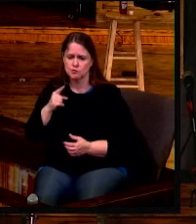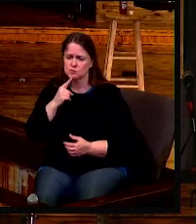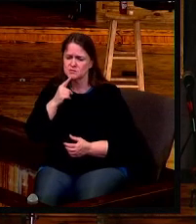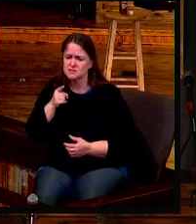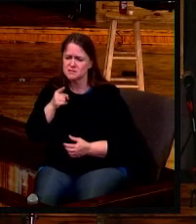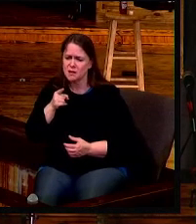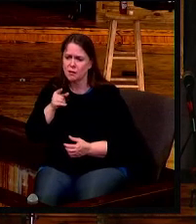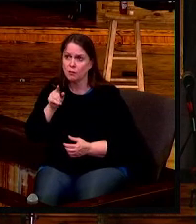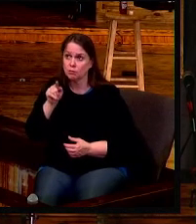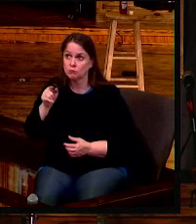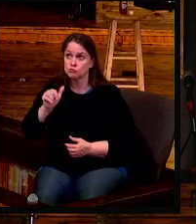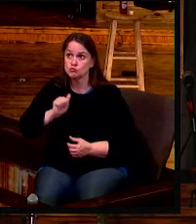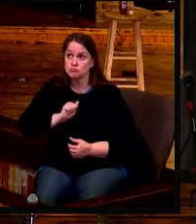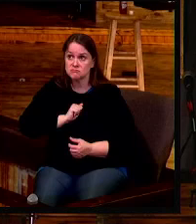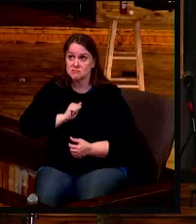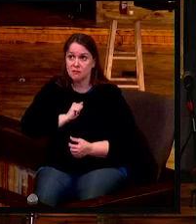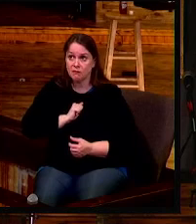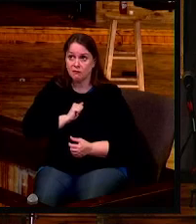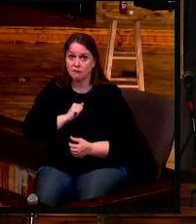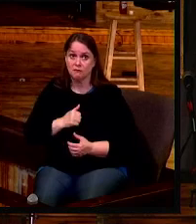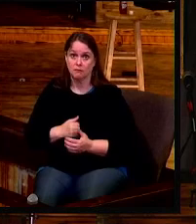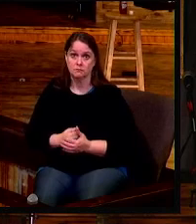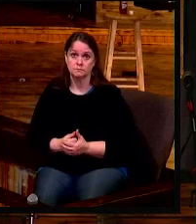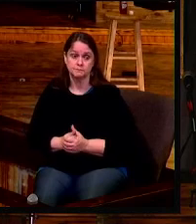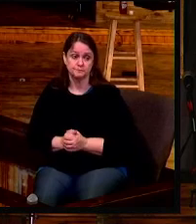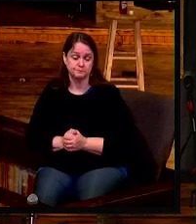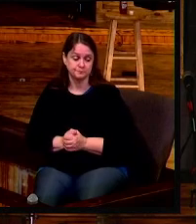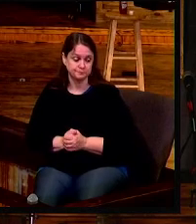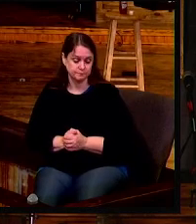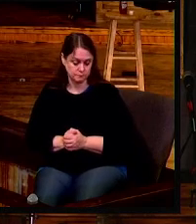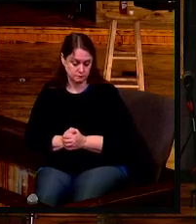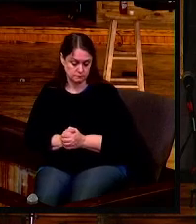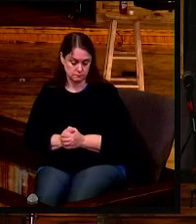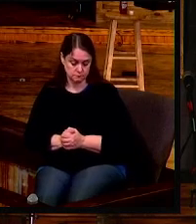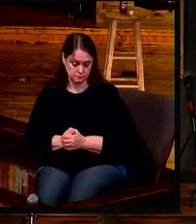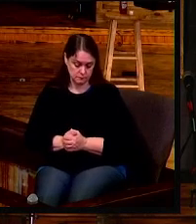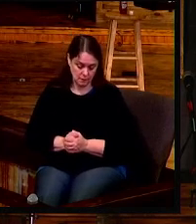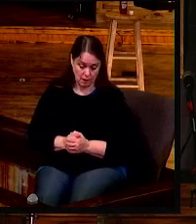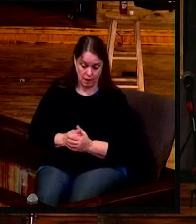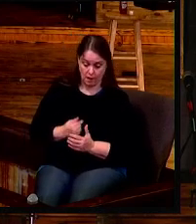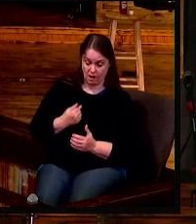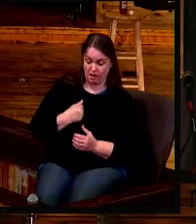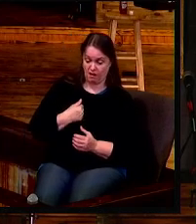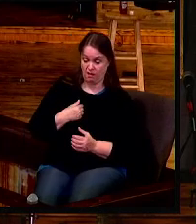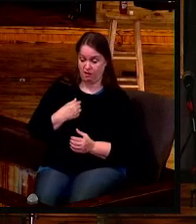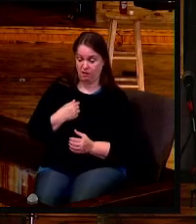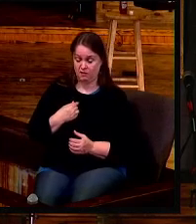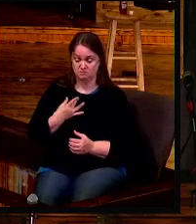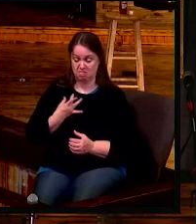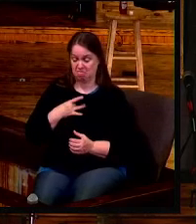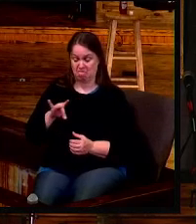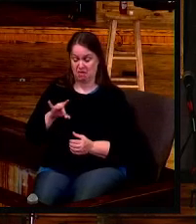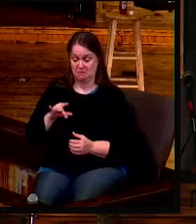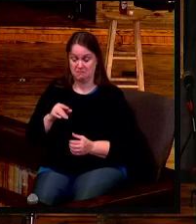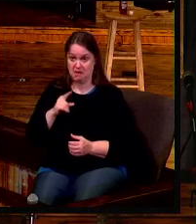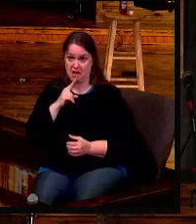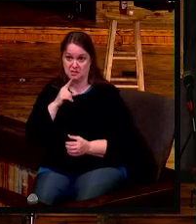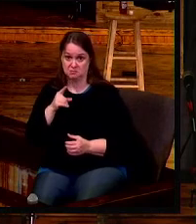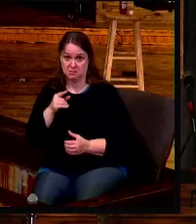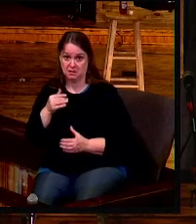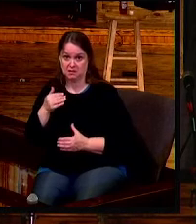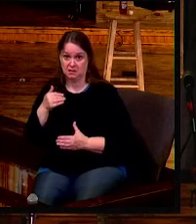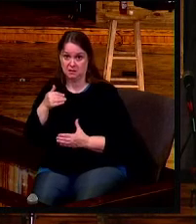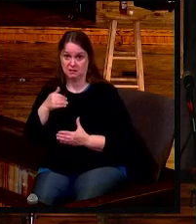For years and years and years, I said, I'm not a public speaker. I don't like speaking in front of people. And for years, I believed